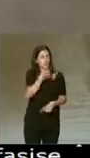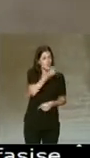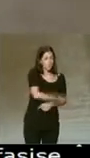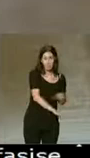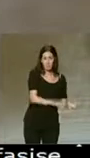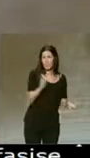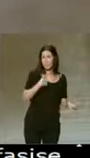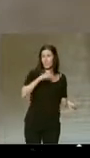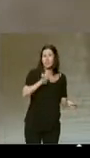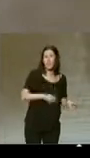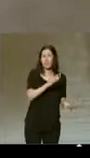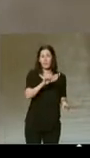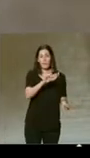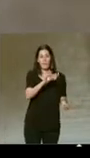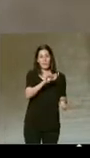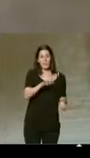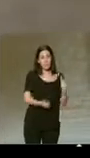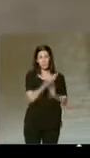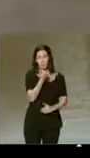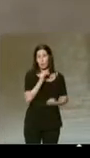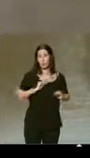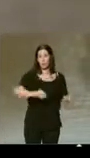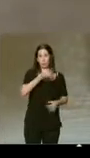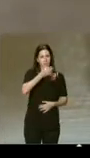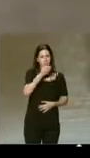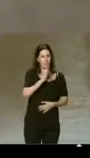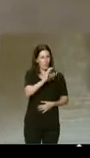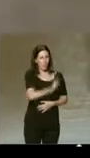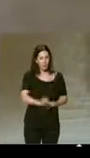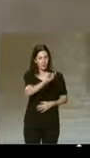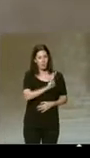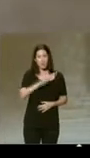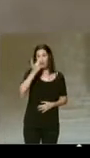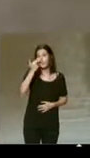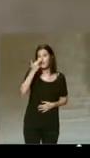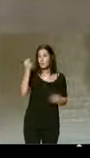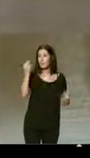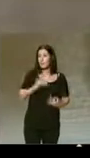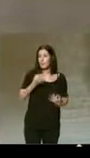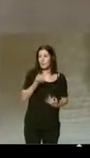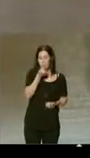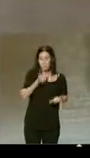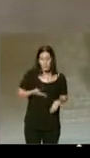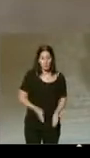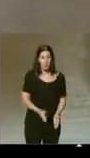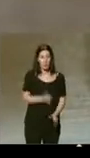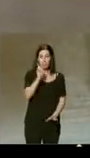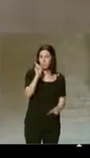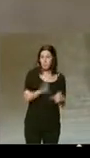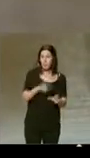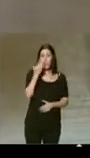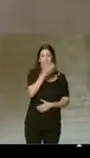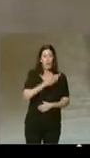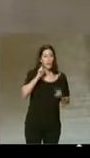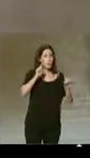but we should go back to earlier times. And as Guillermo Fesser said in the